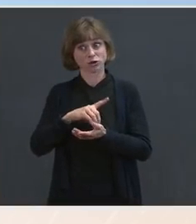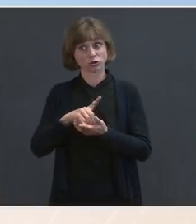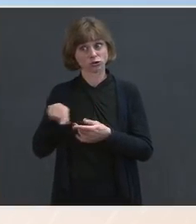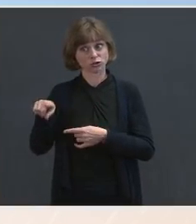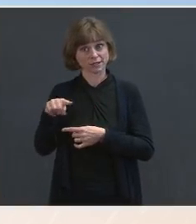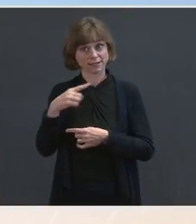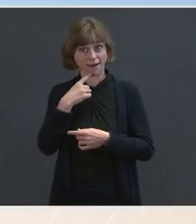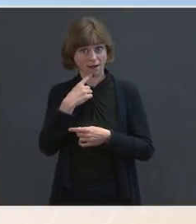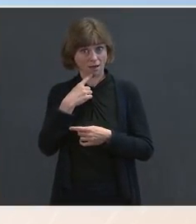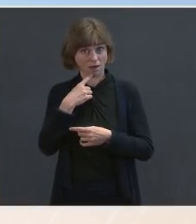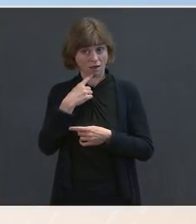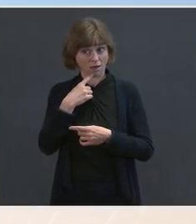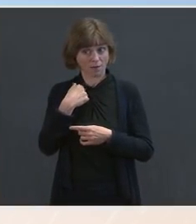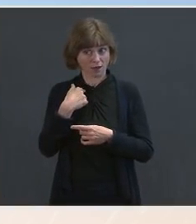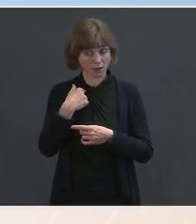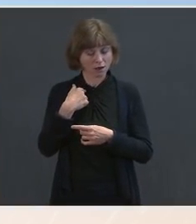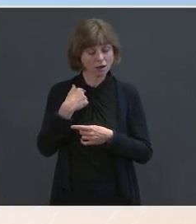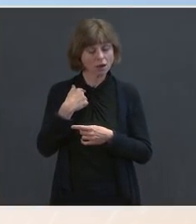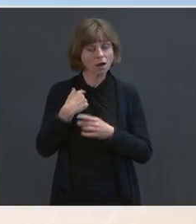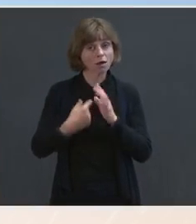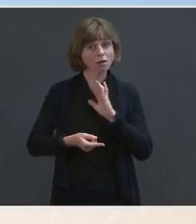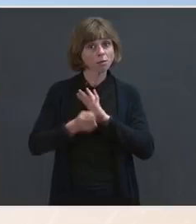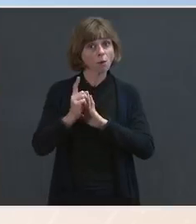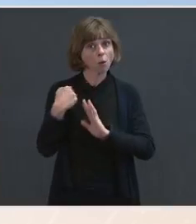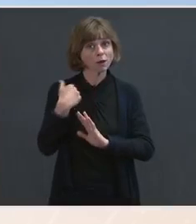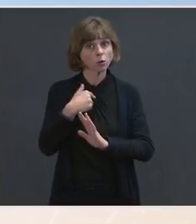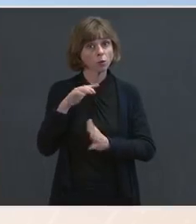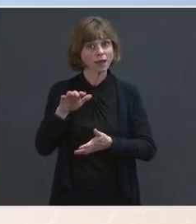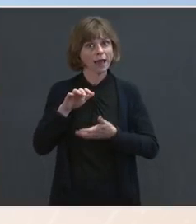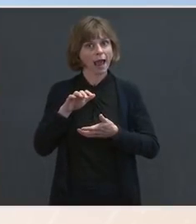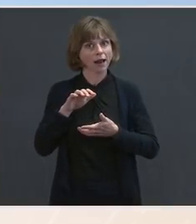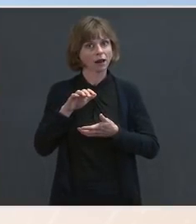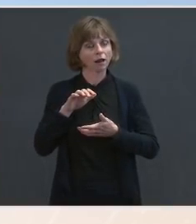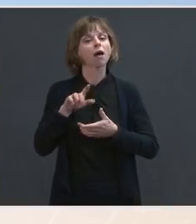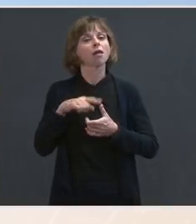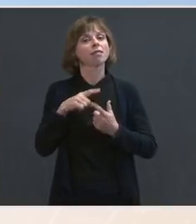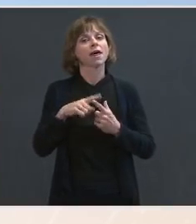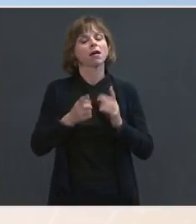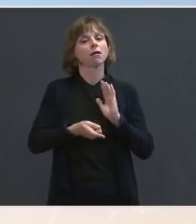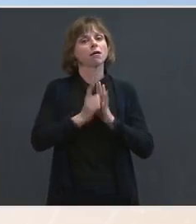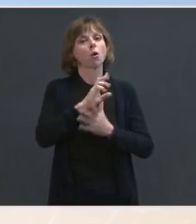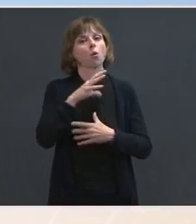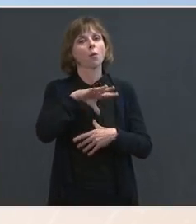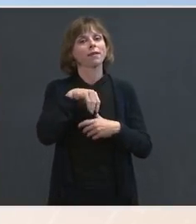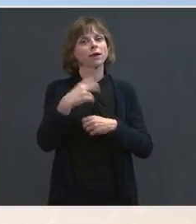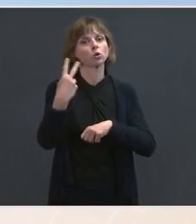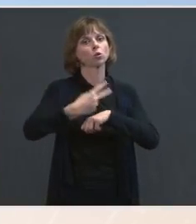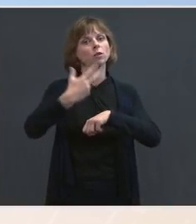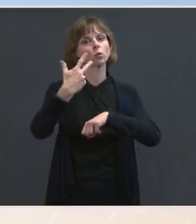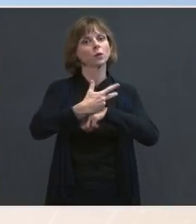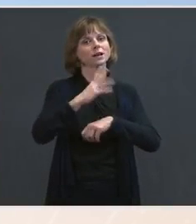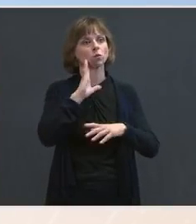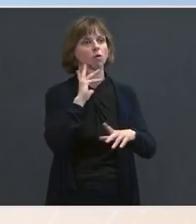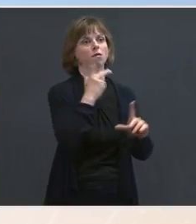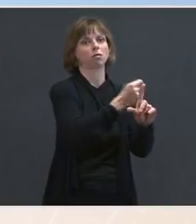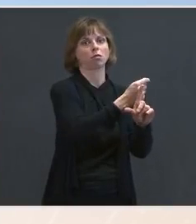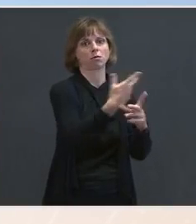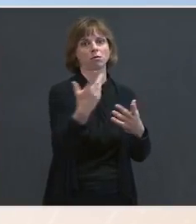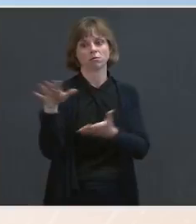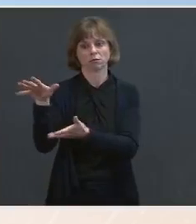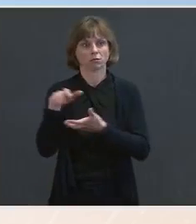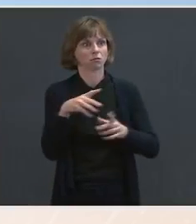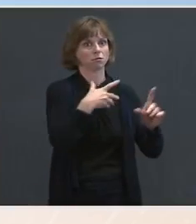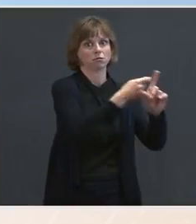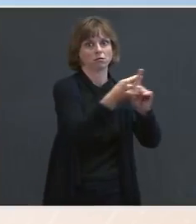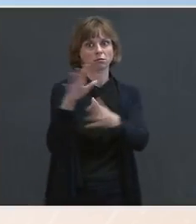it, our allotments are in arms within 2 to 3 days. Okay, so I think that's a pretty